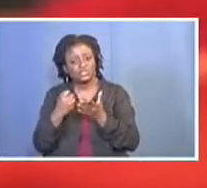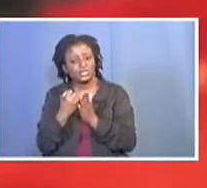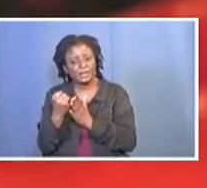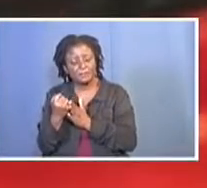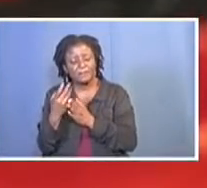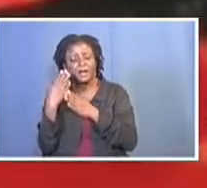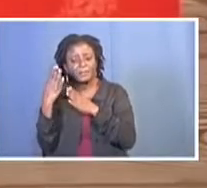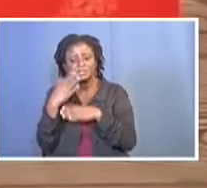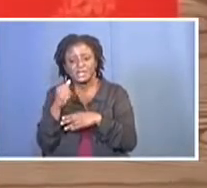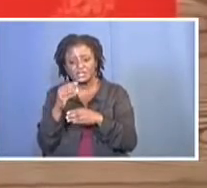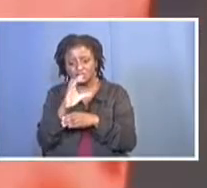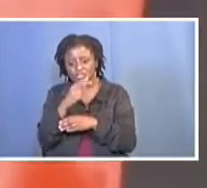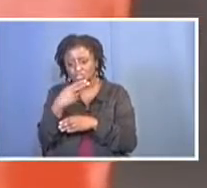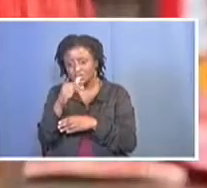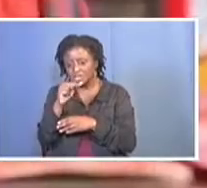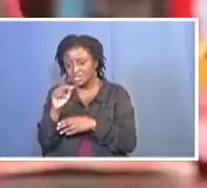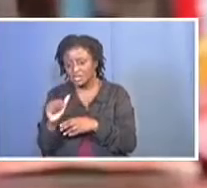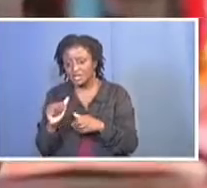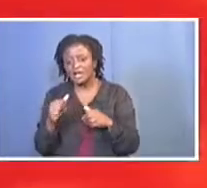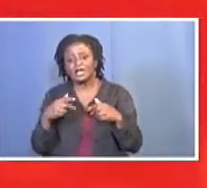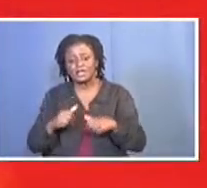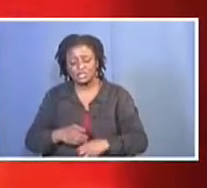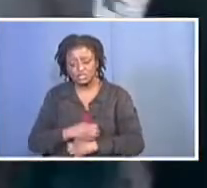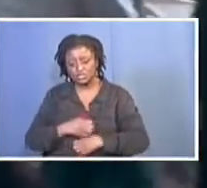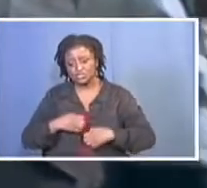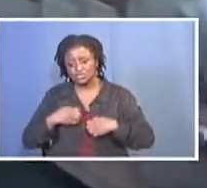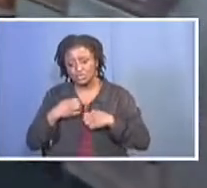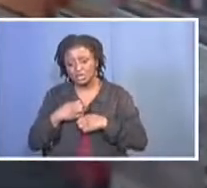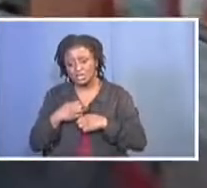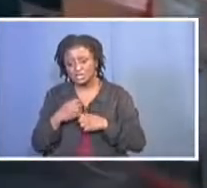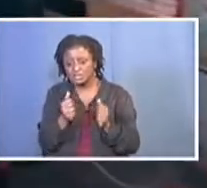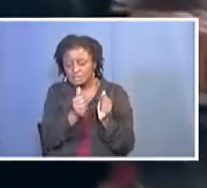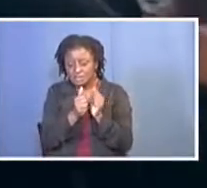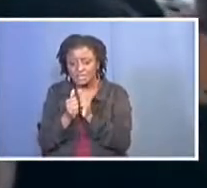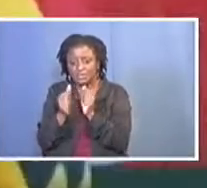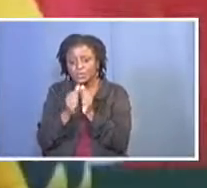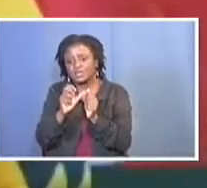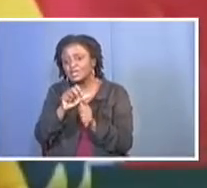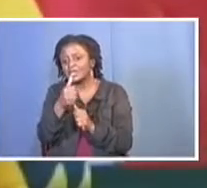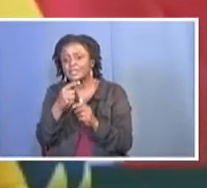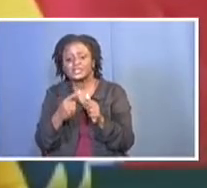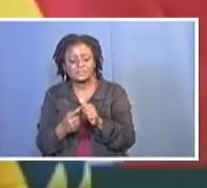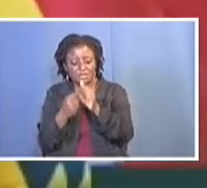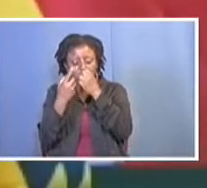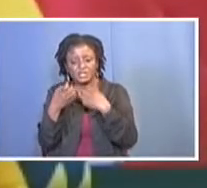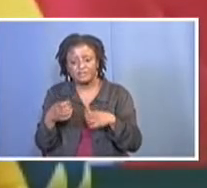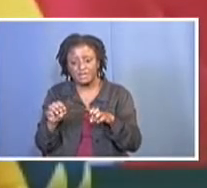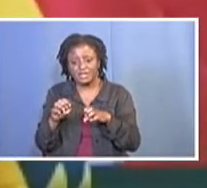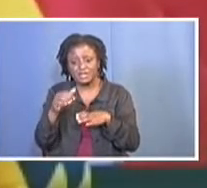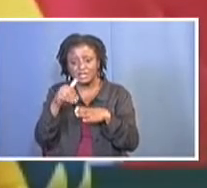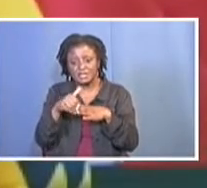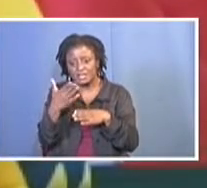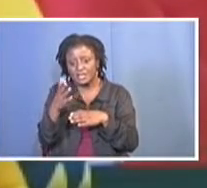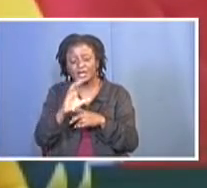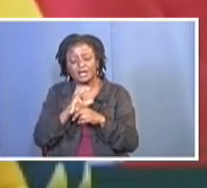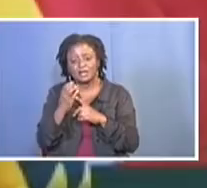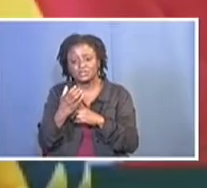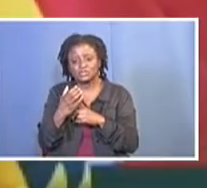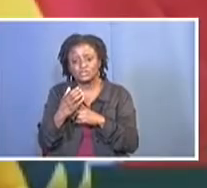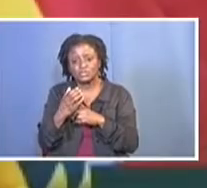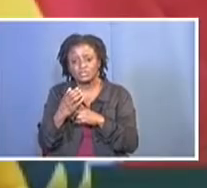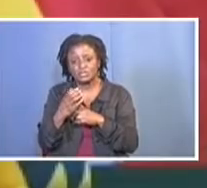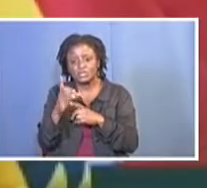have enjoyed. It's a milestone that goes hand in hand with another special event in Chinese culture. The Dragon